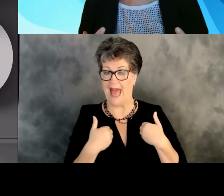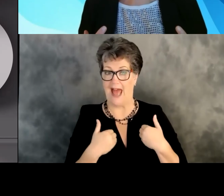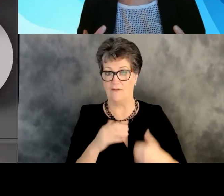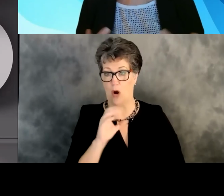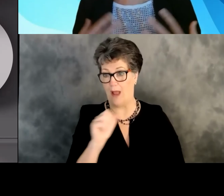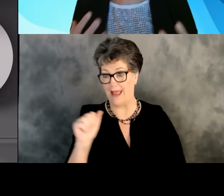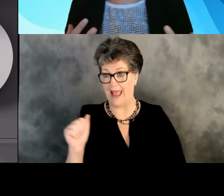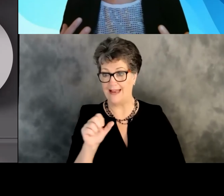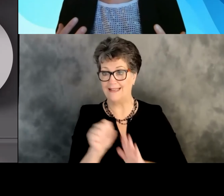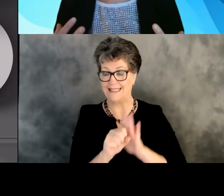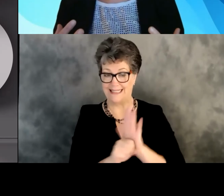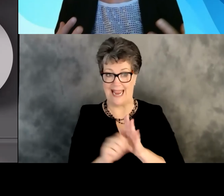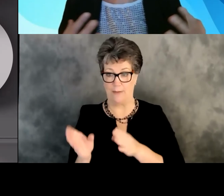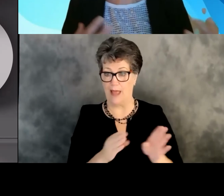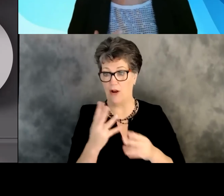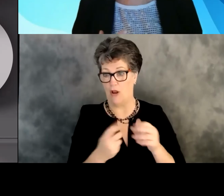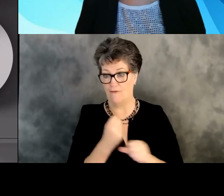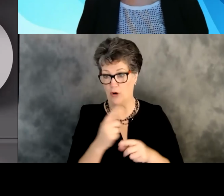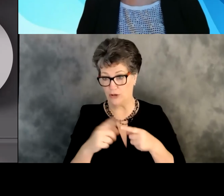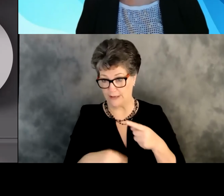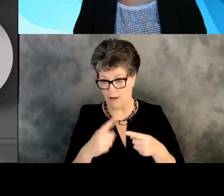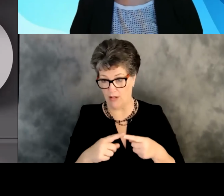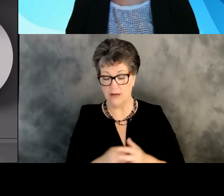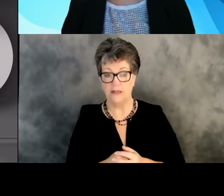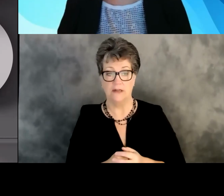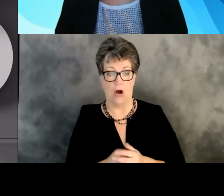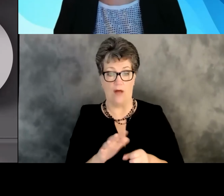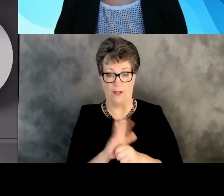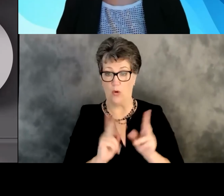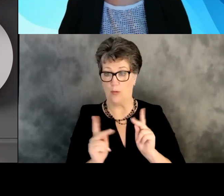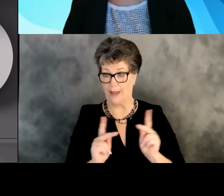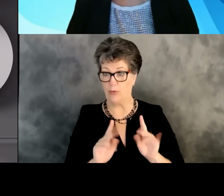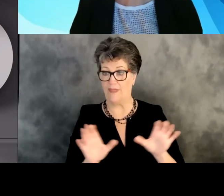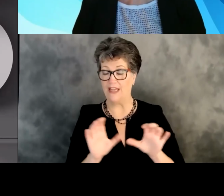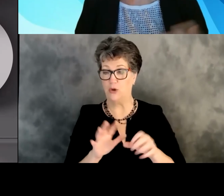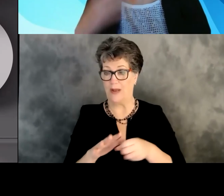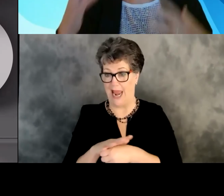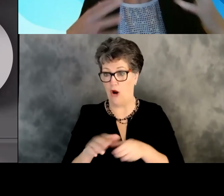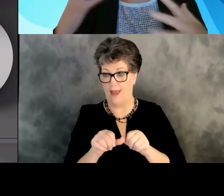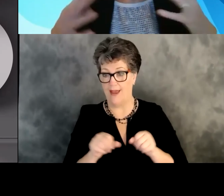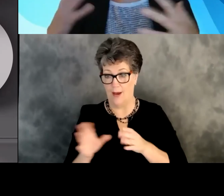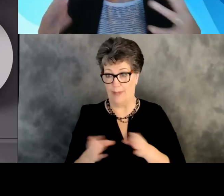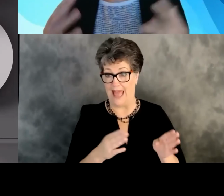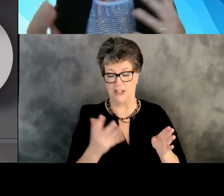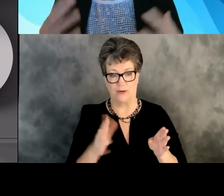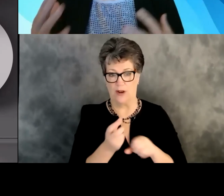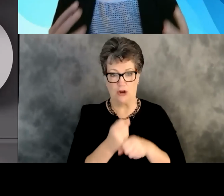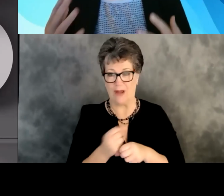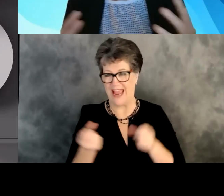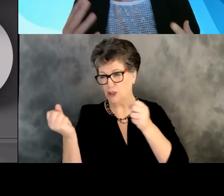Act state plan on a 4-year cycle, and all of our local folks do a area plan. So we don't want to create too